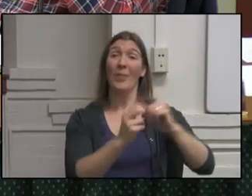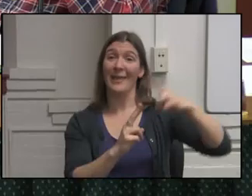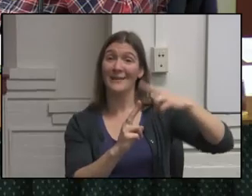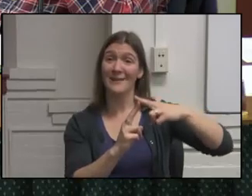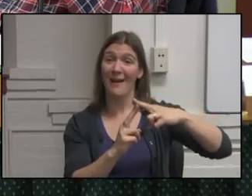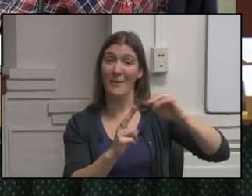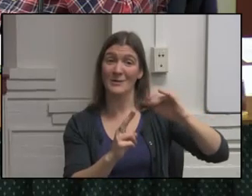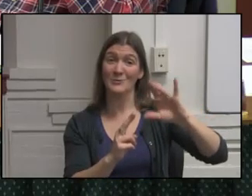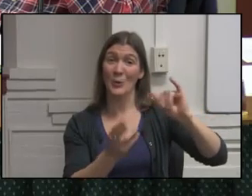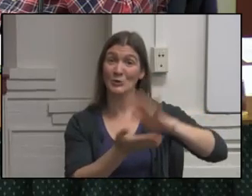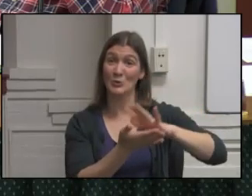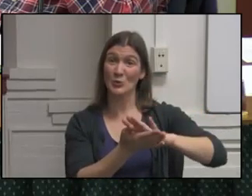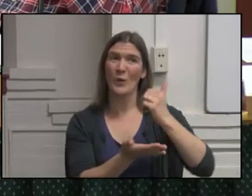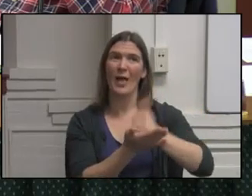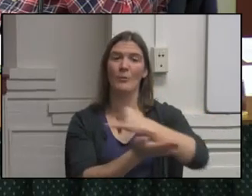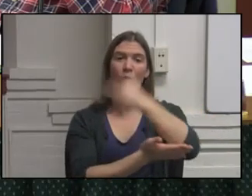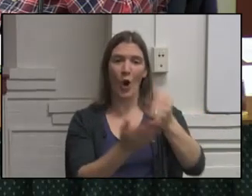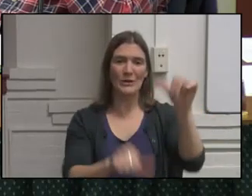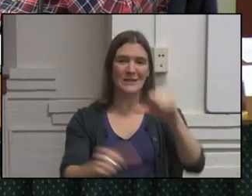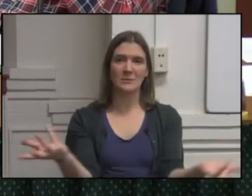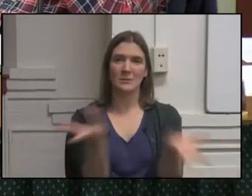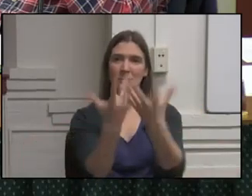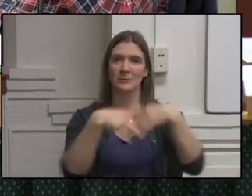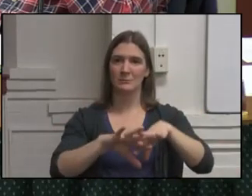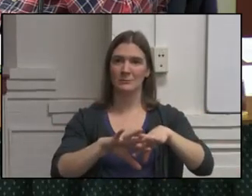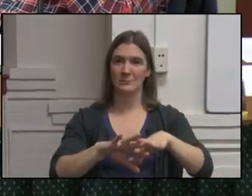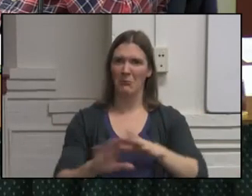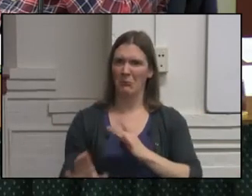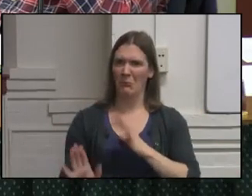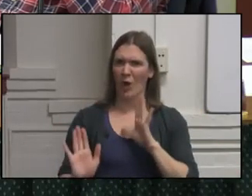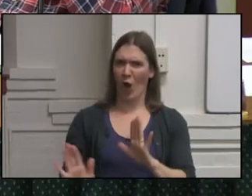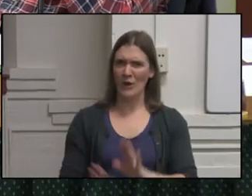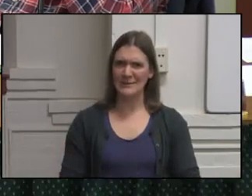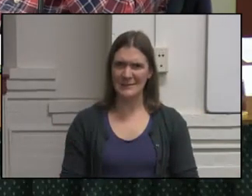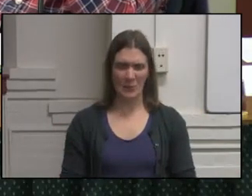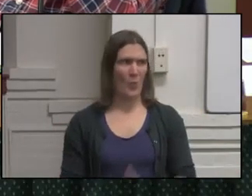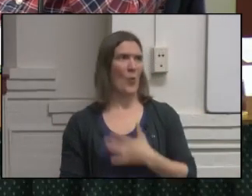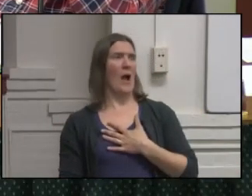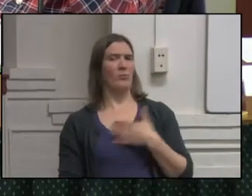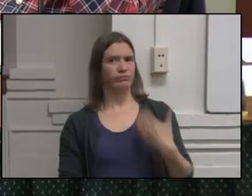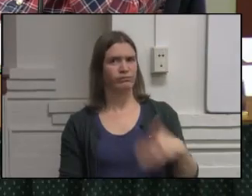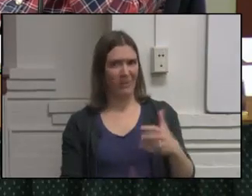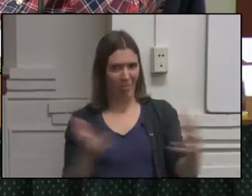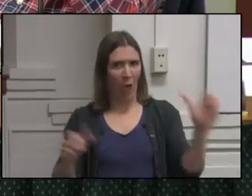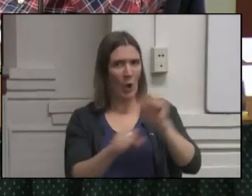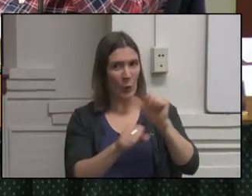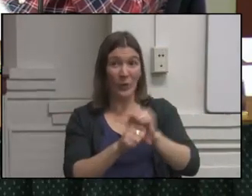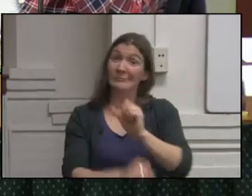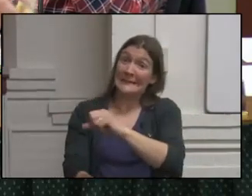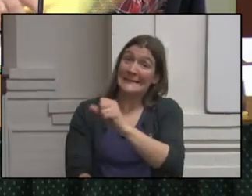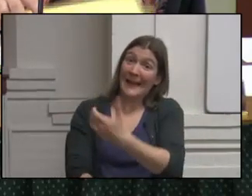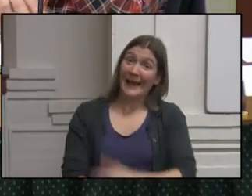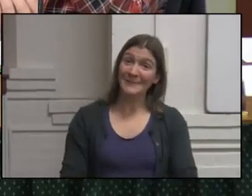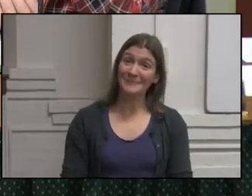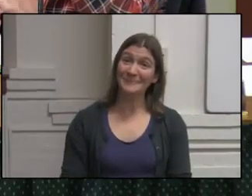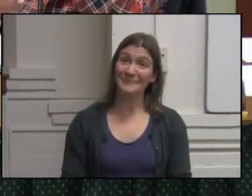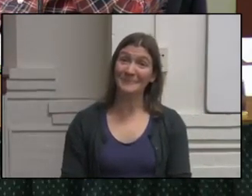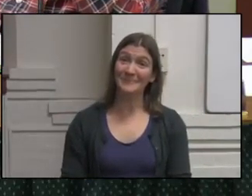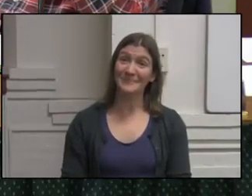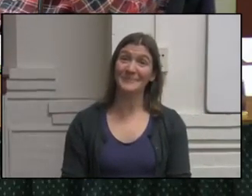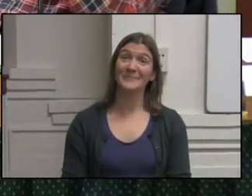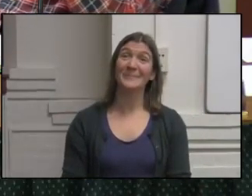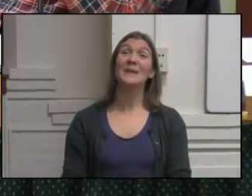School to integrate arts and science. That's wonderful and quite extensive. Yes. So now,